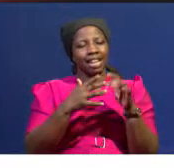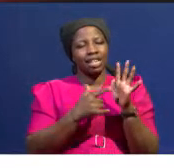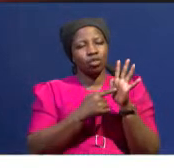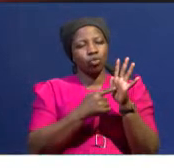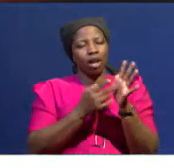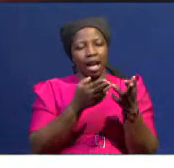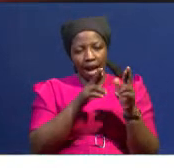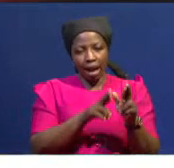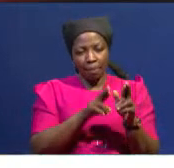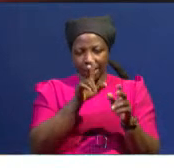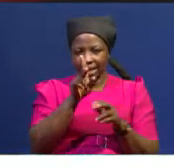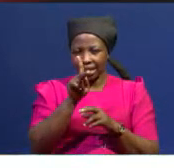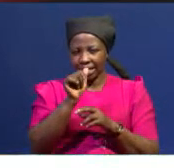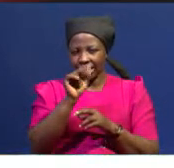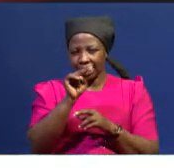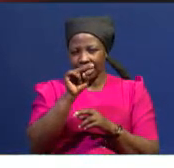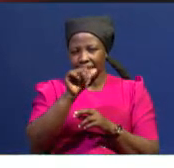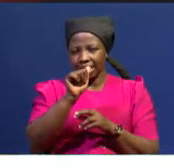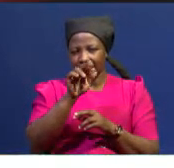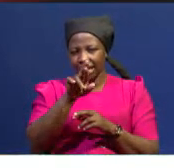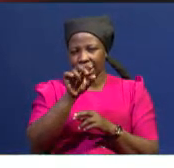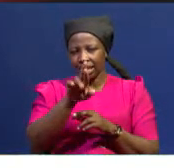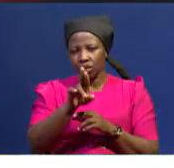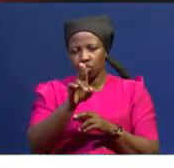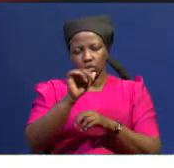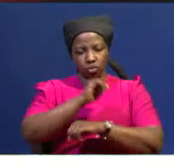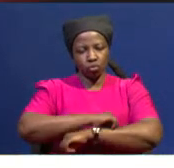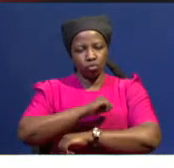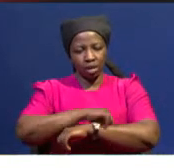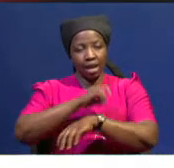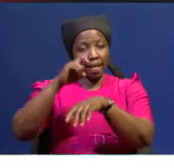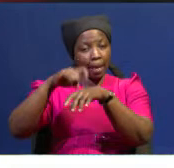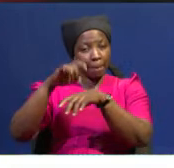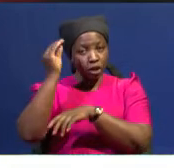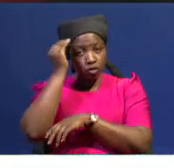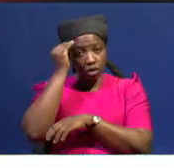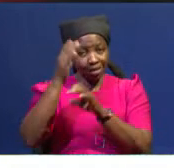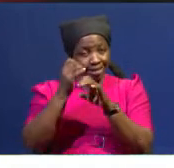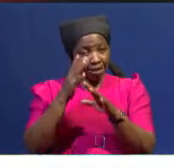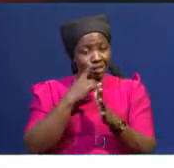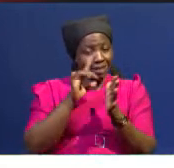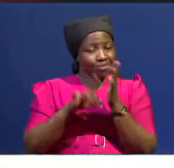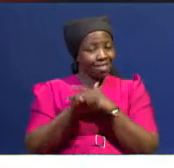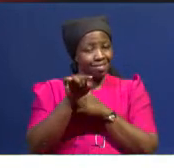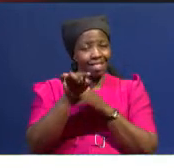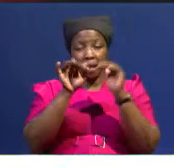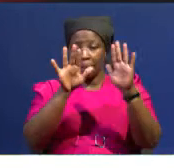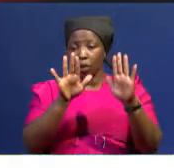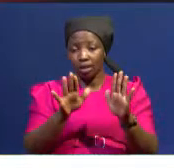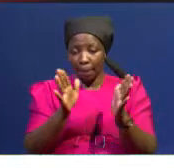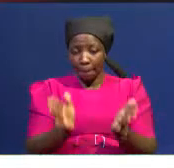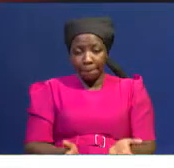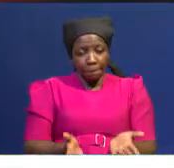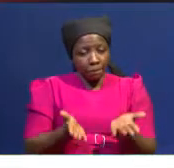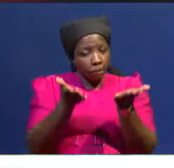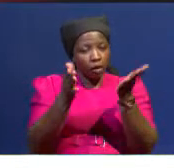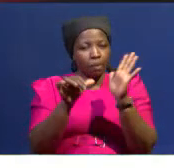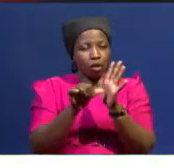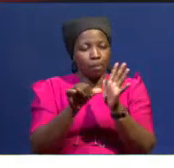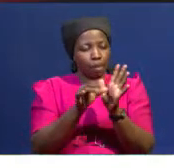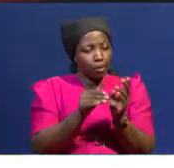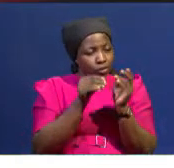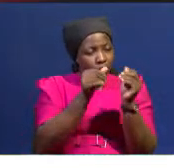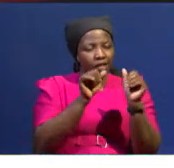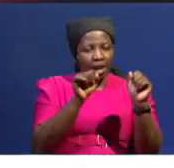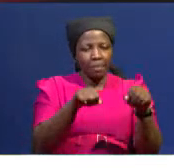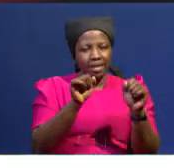School in Embu. Education stakeholders lauded the fair, terming it critical in improving problem-solving abilities, shaping